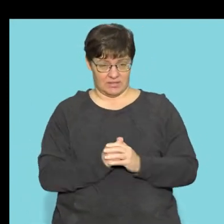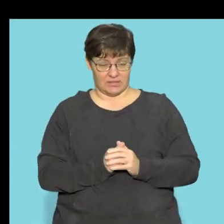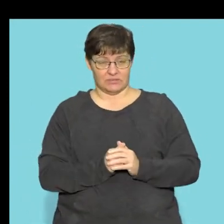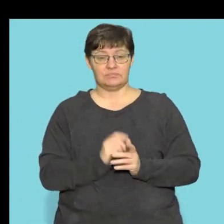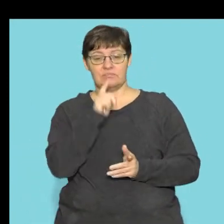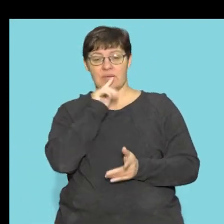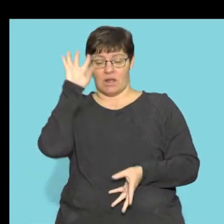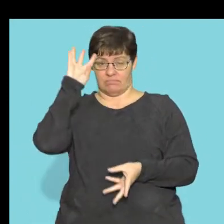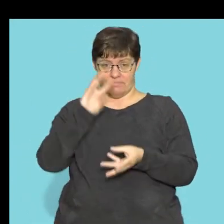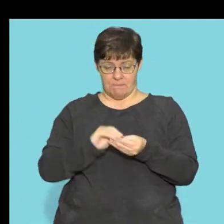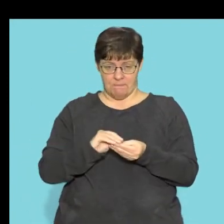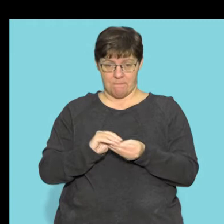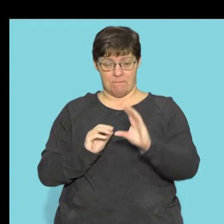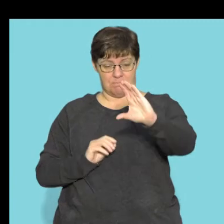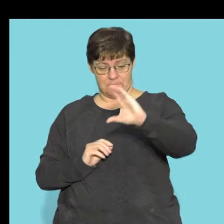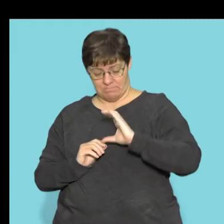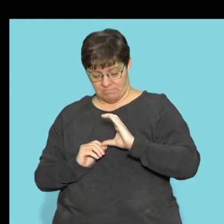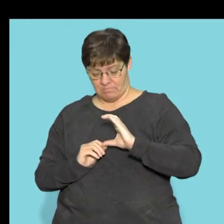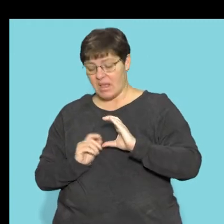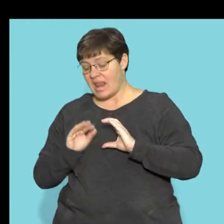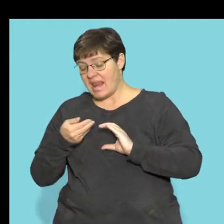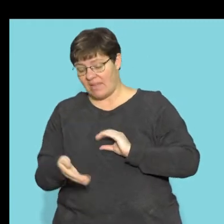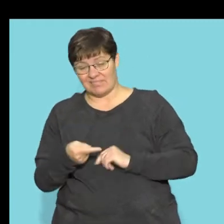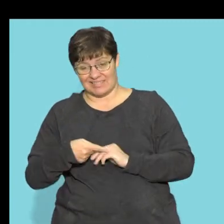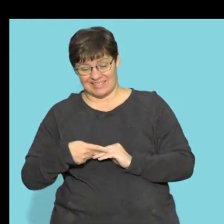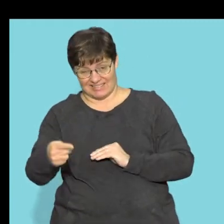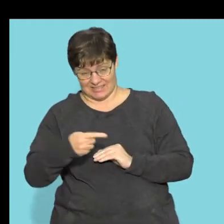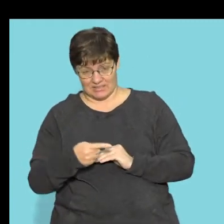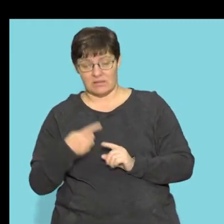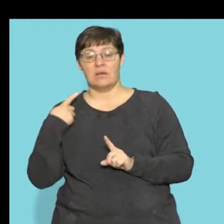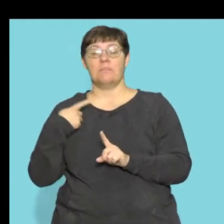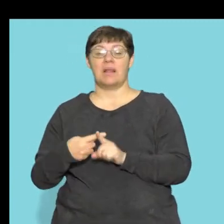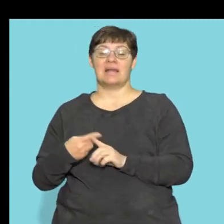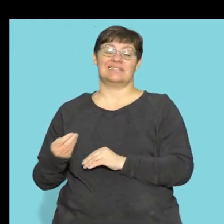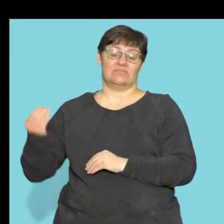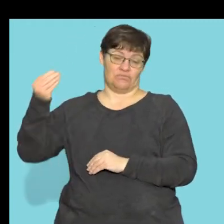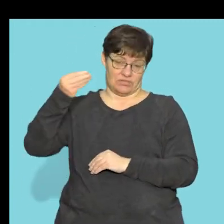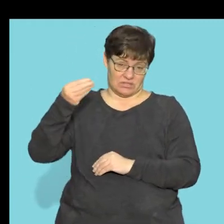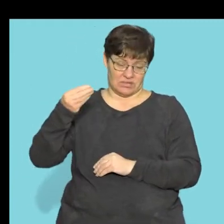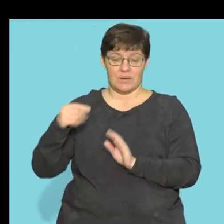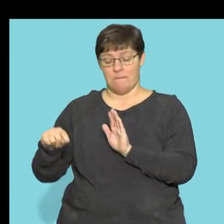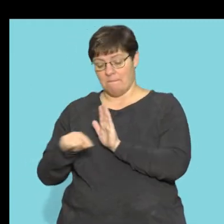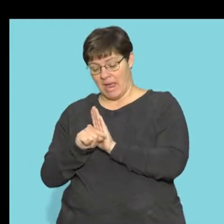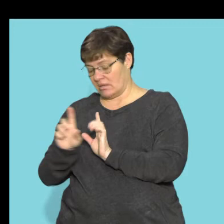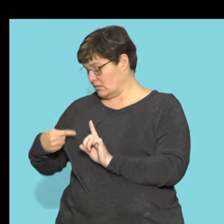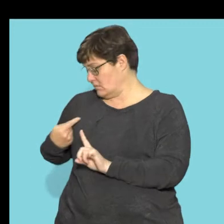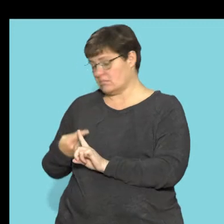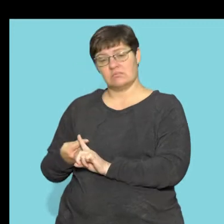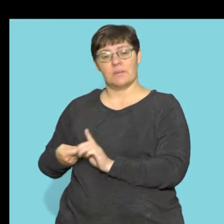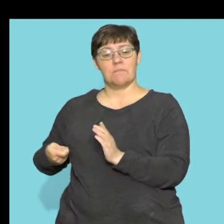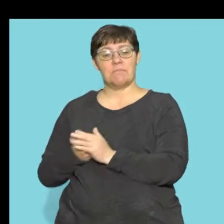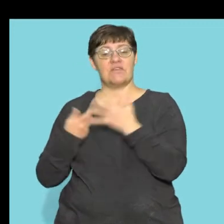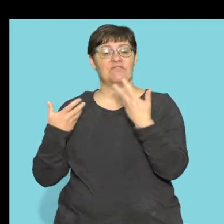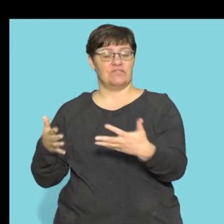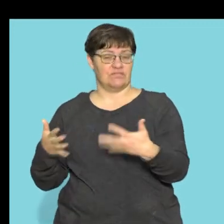the total amount of money that you still owe, so total present value plus the interest minus what you